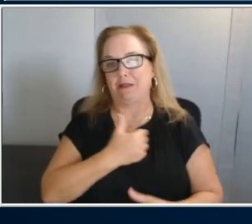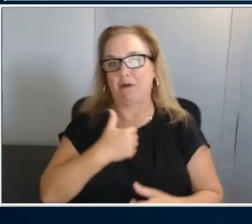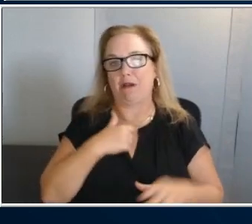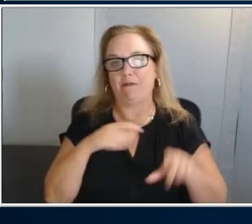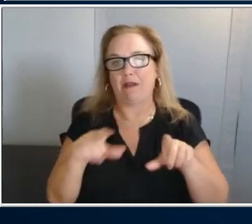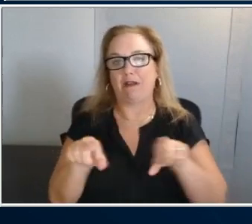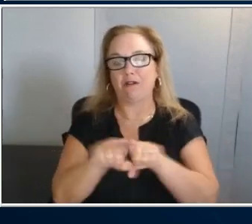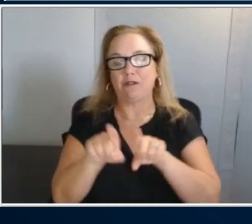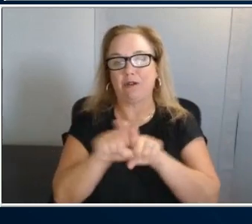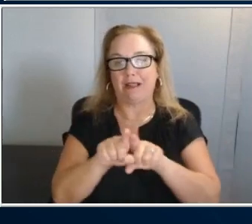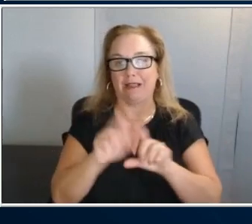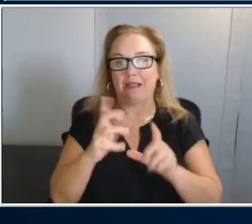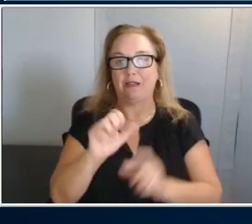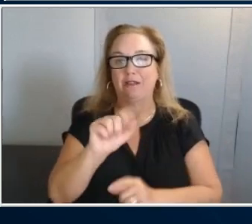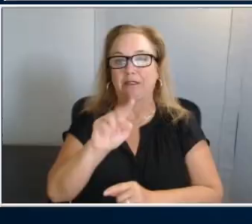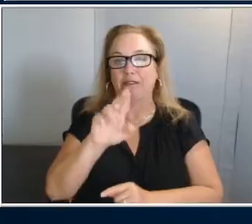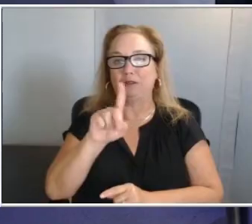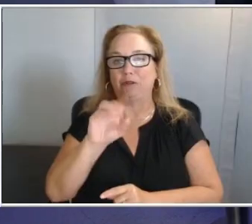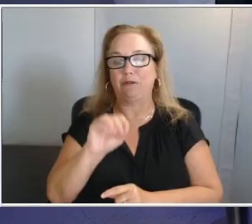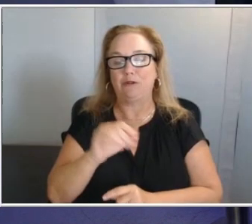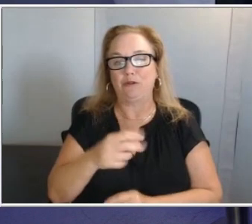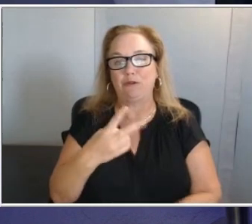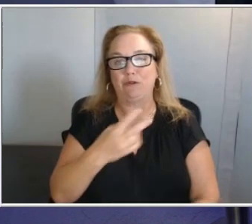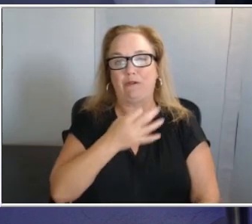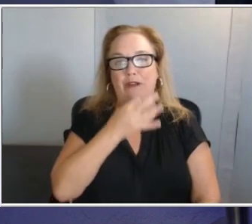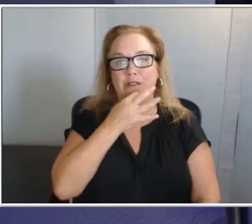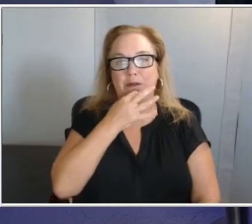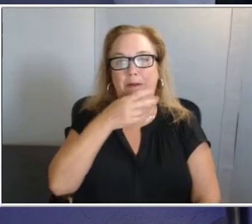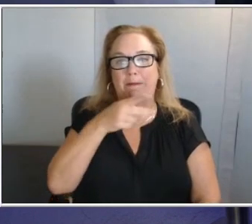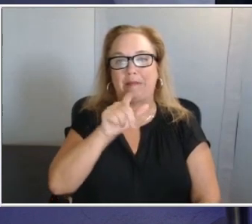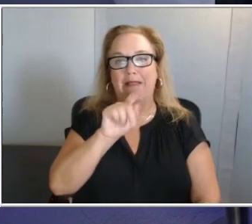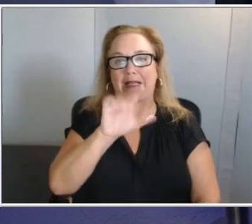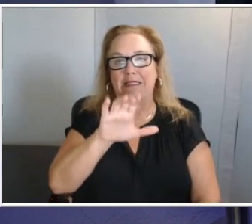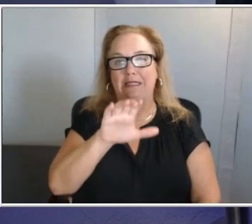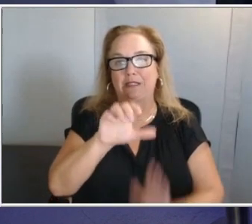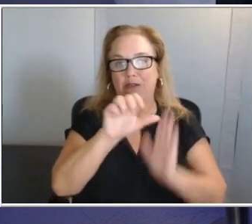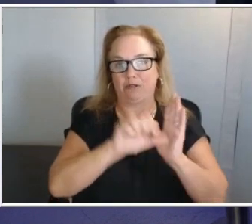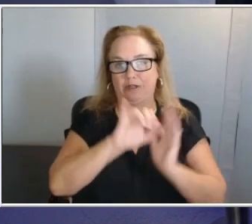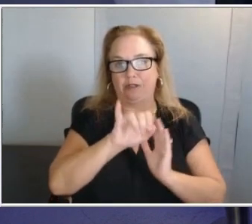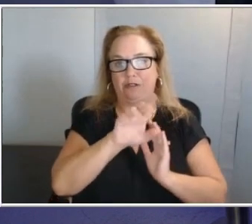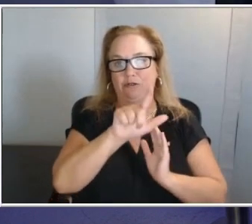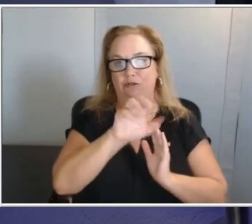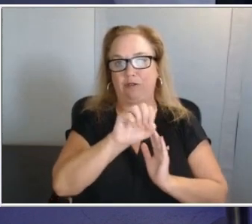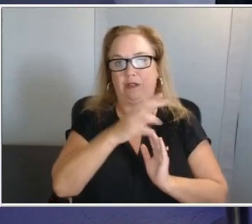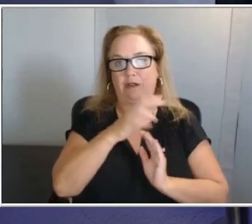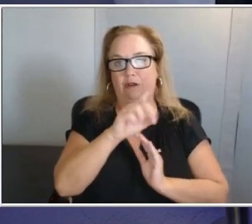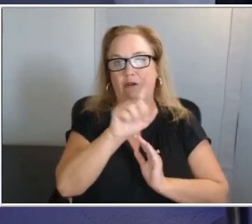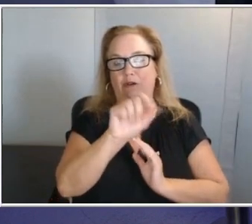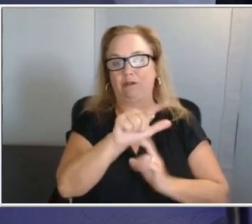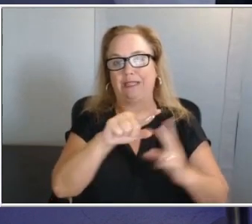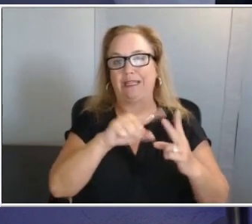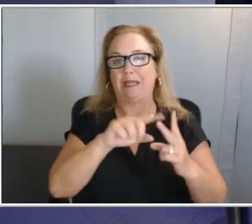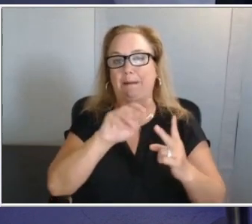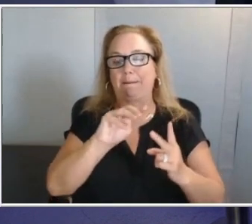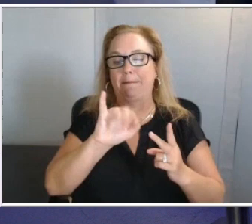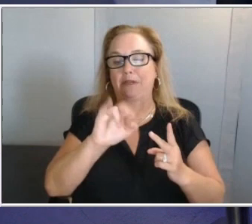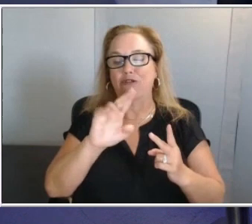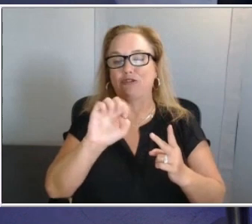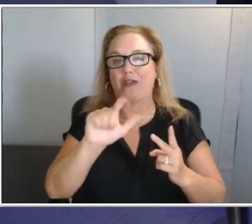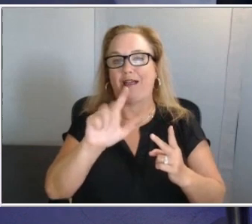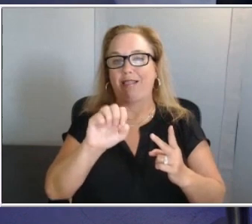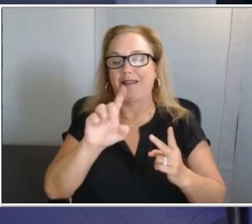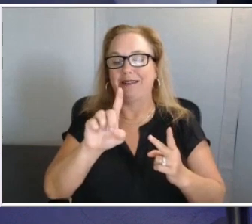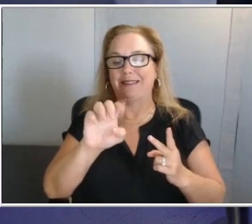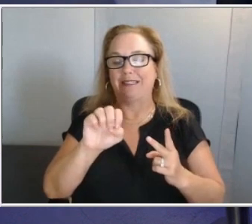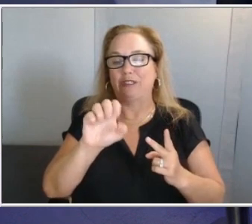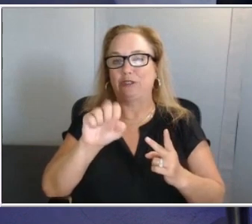alongside me in the studio two of our experts in plastic surgery, Dr. Julie Holding and Dr. Michelle D'Souza. Thank you both for taking time for being